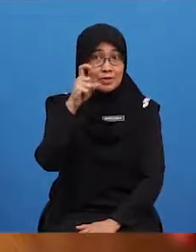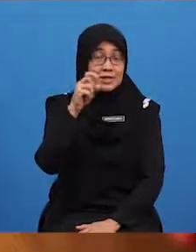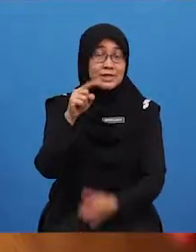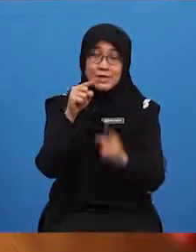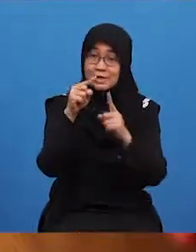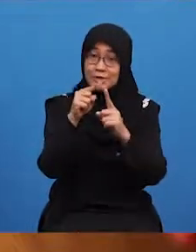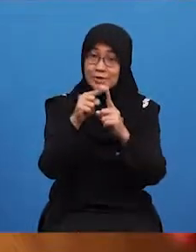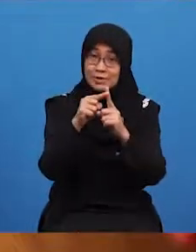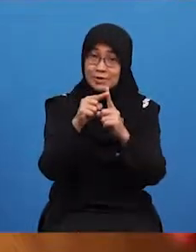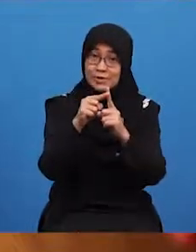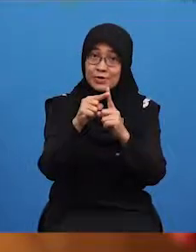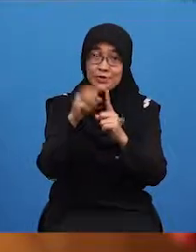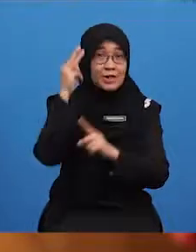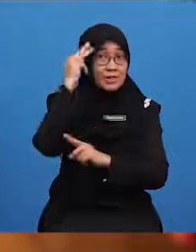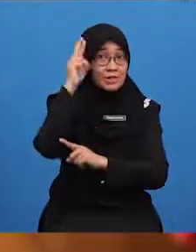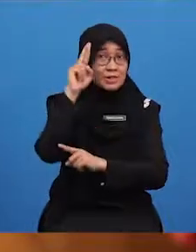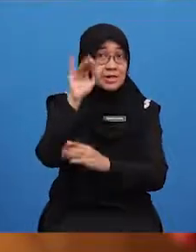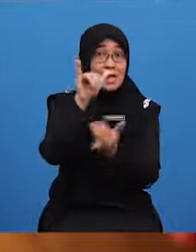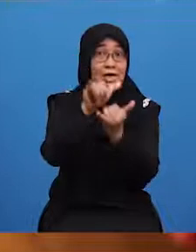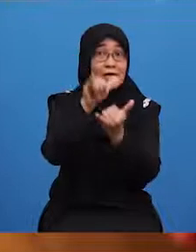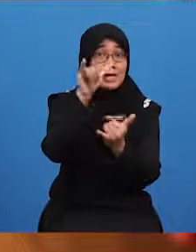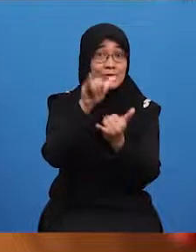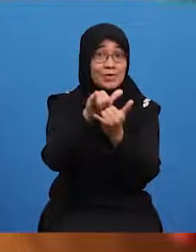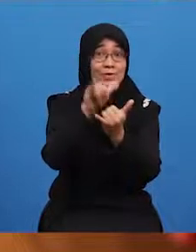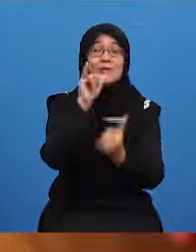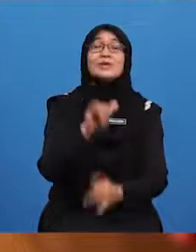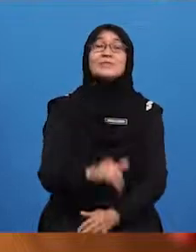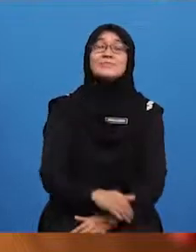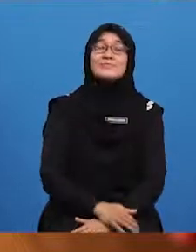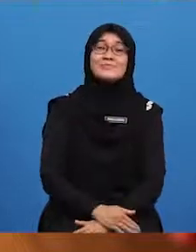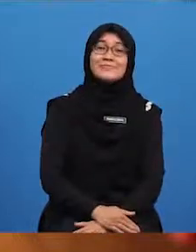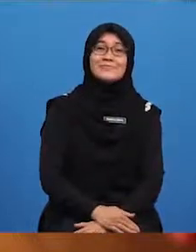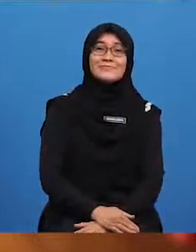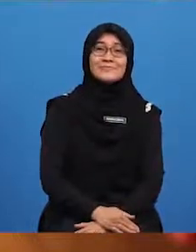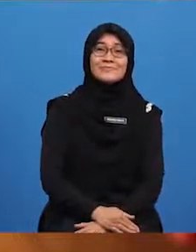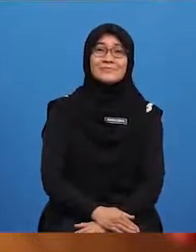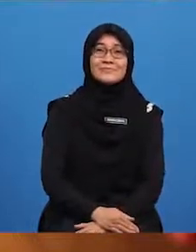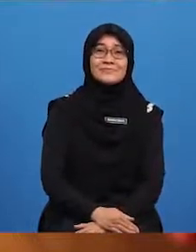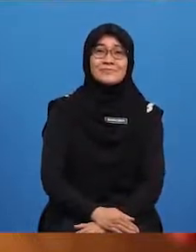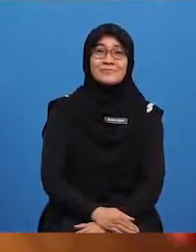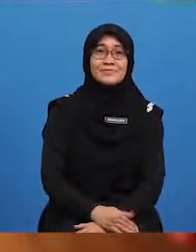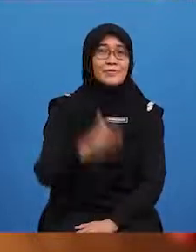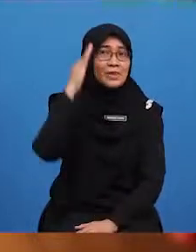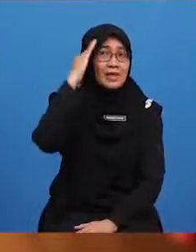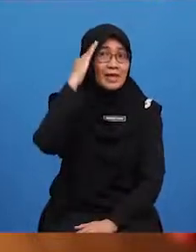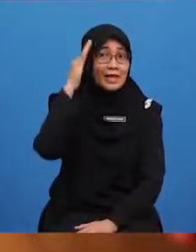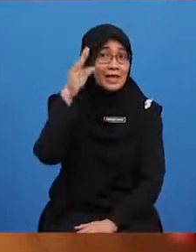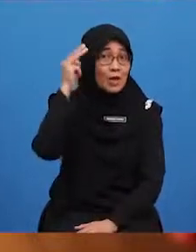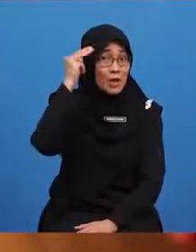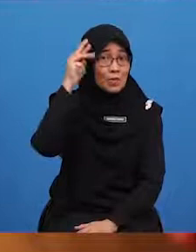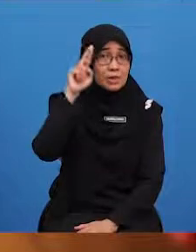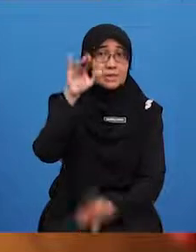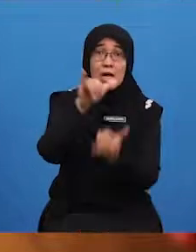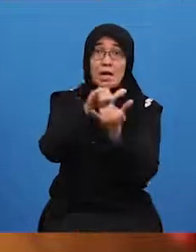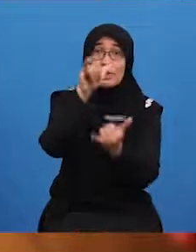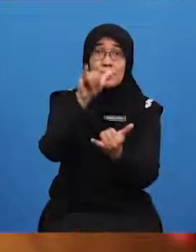round, Yolo want to ask question to Mr. Hippo. Are you ready, Yolo? Right. 1,